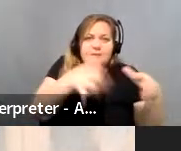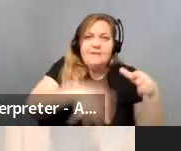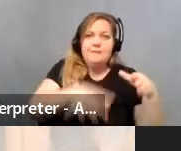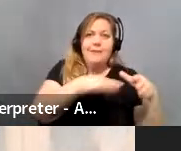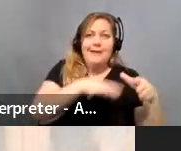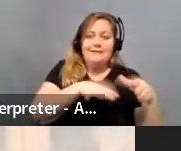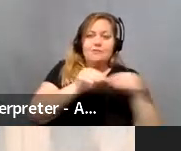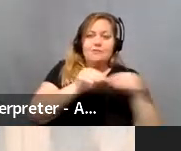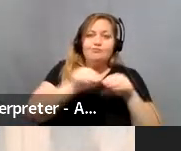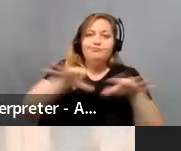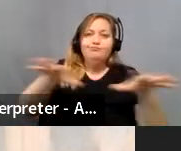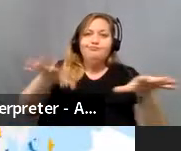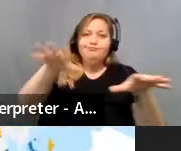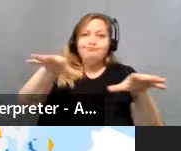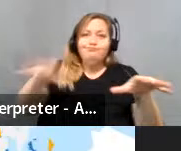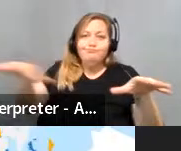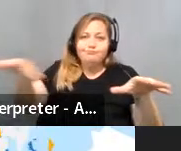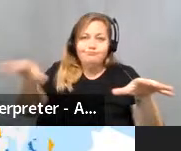Next slide, please.